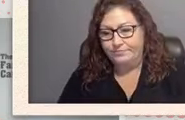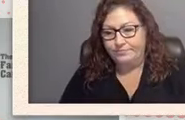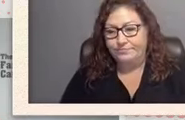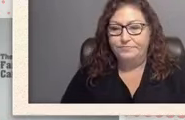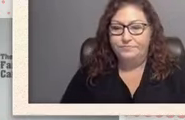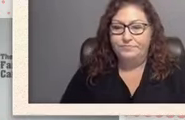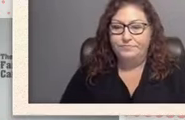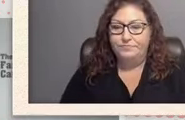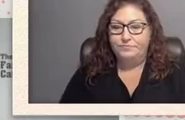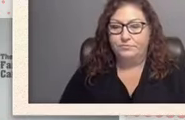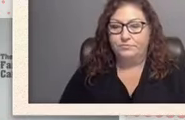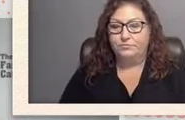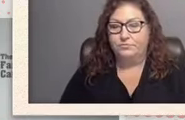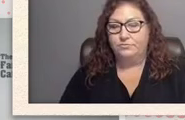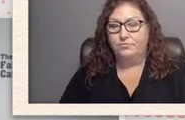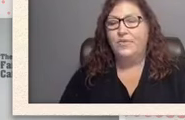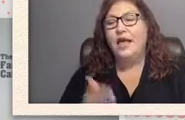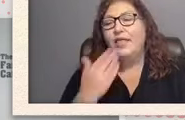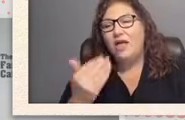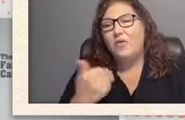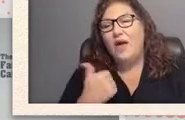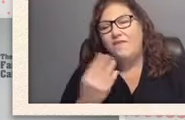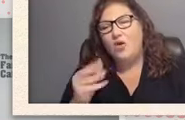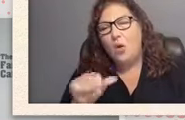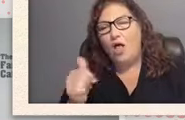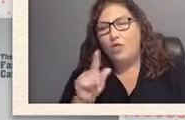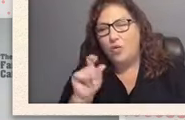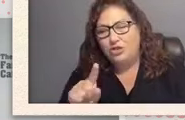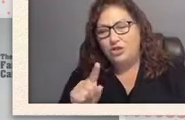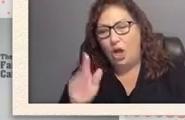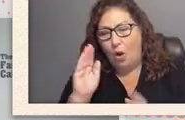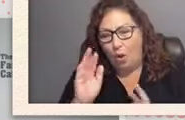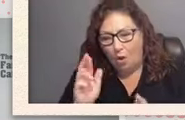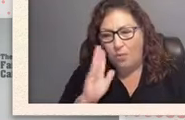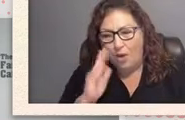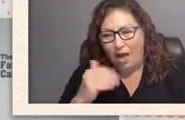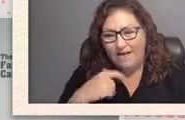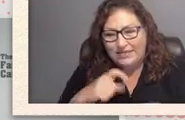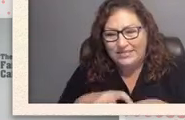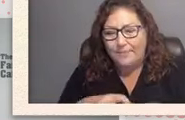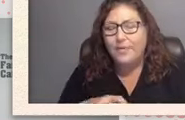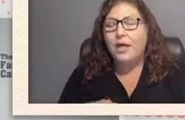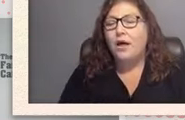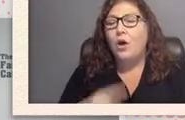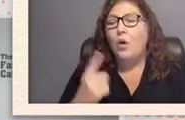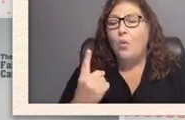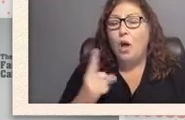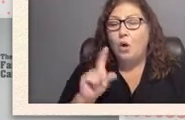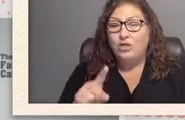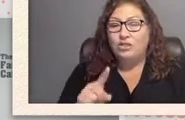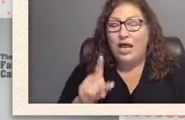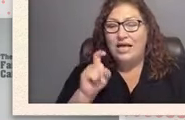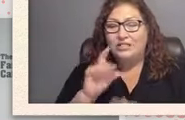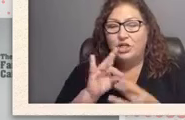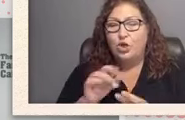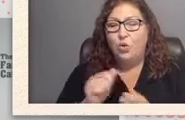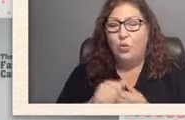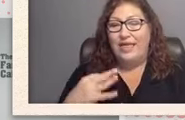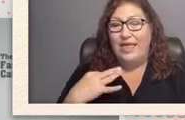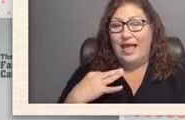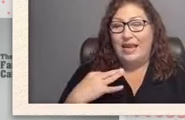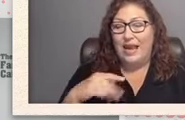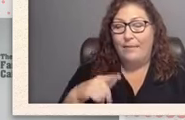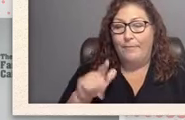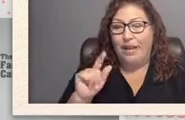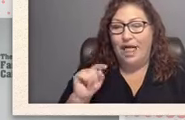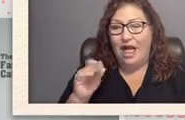Thanks. We have a couple other questions. Hopefully we'll have time to fit them all in. One of them has to do with candidate platforms. I know you guys focus a